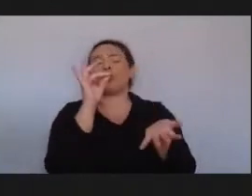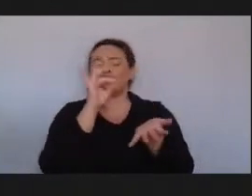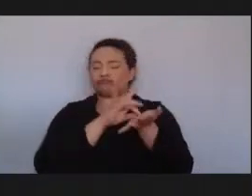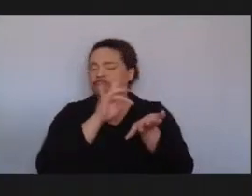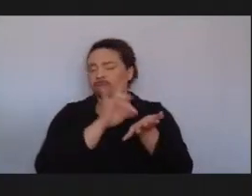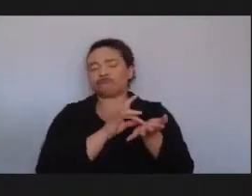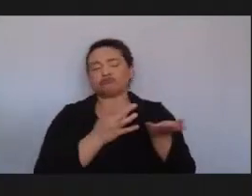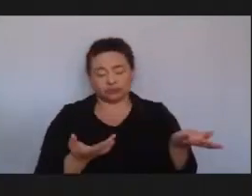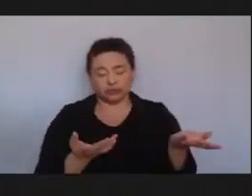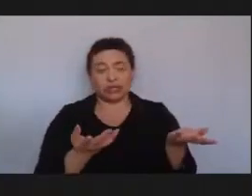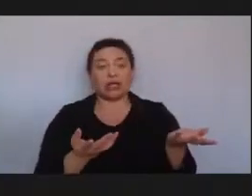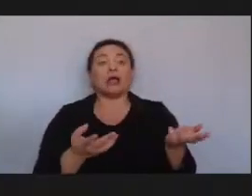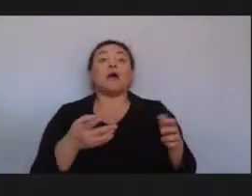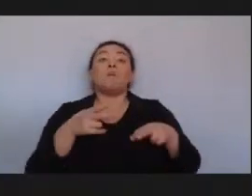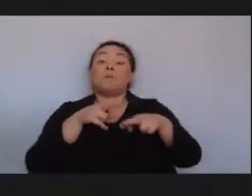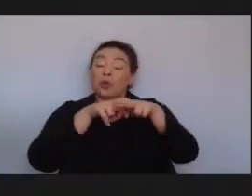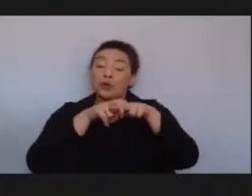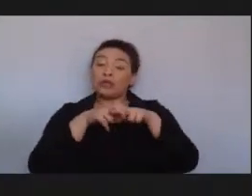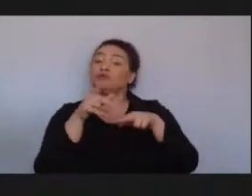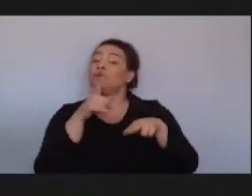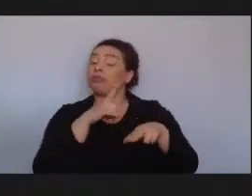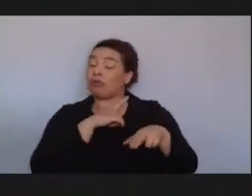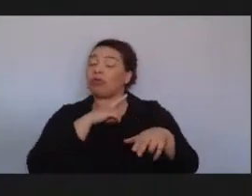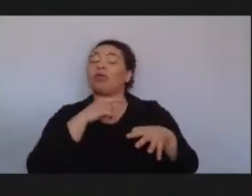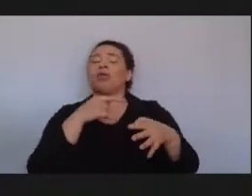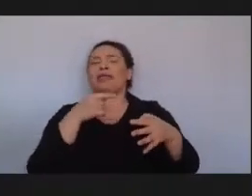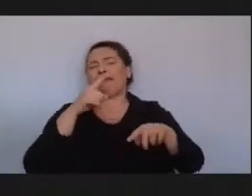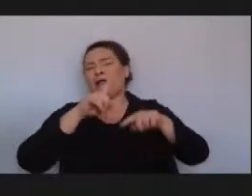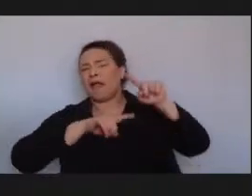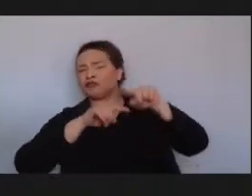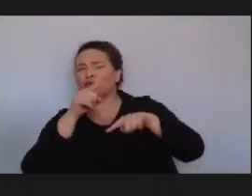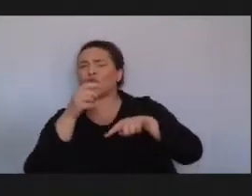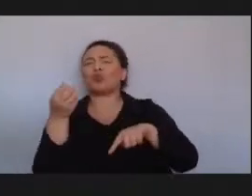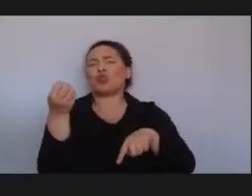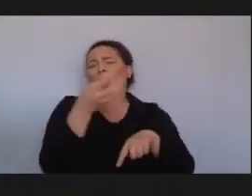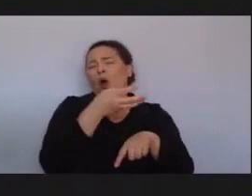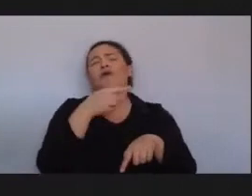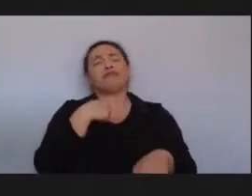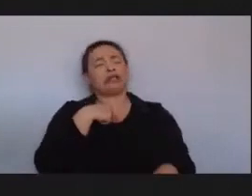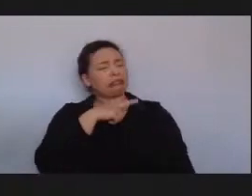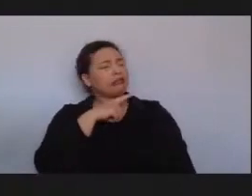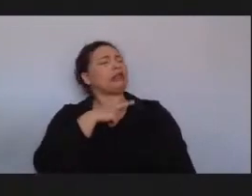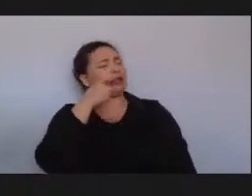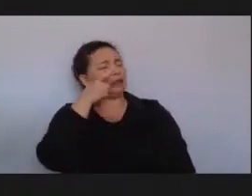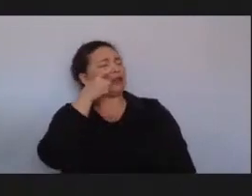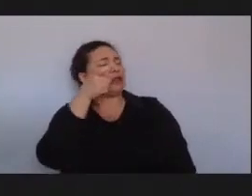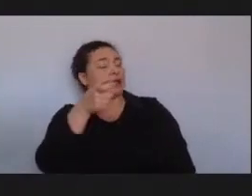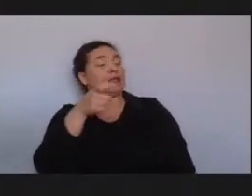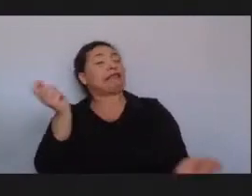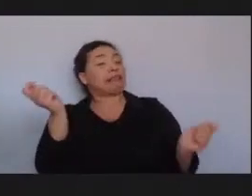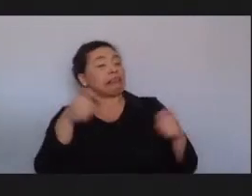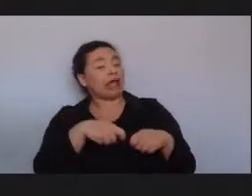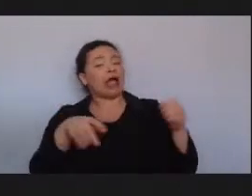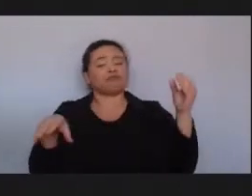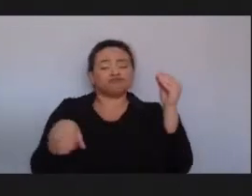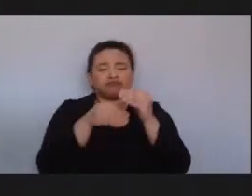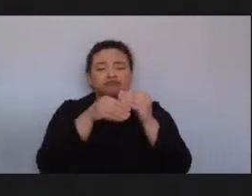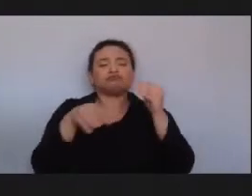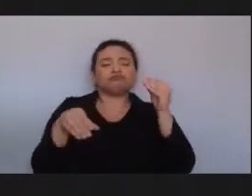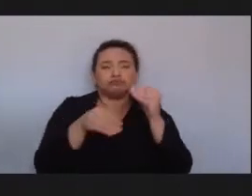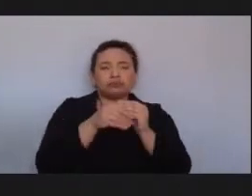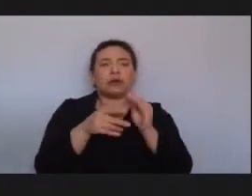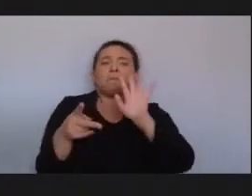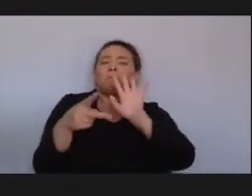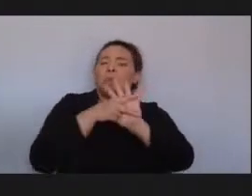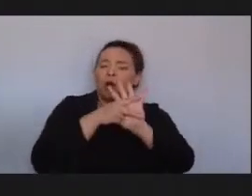to your teacher's toolbox, if we call it as such, that can help the learners